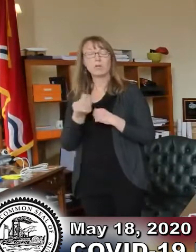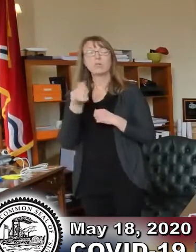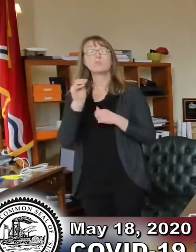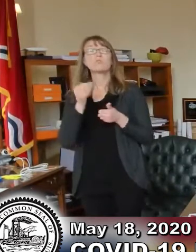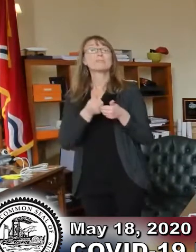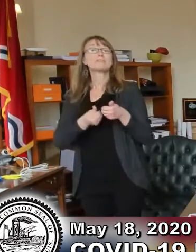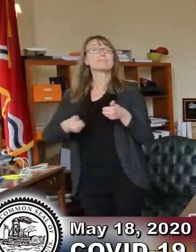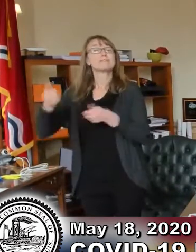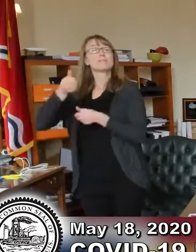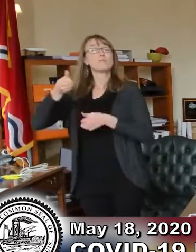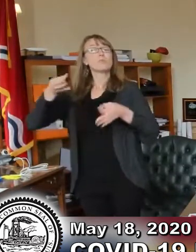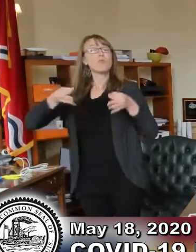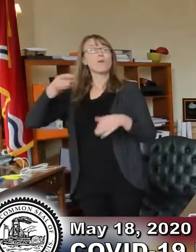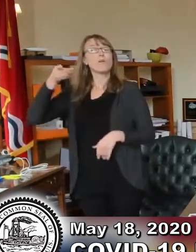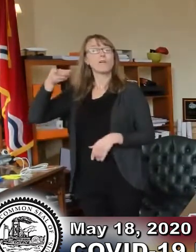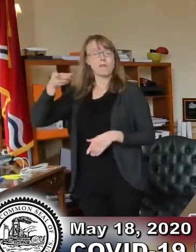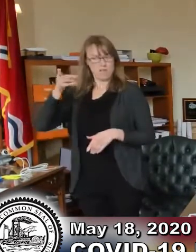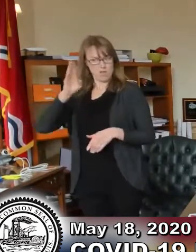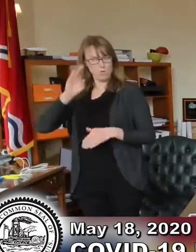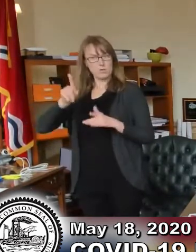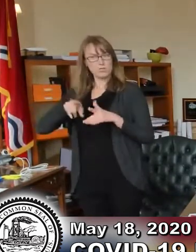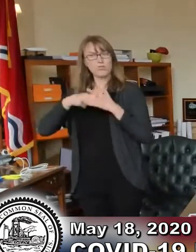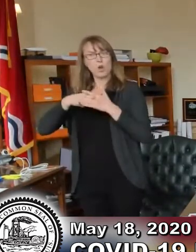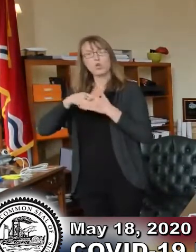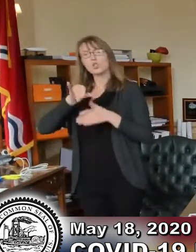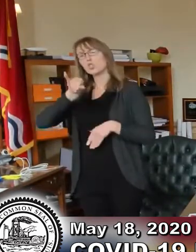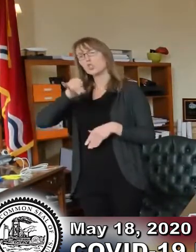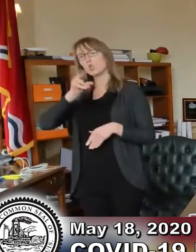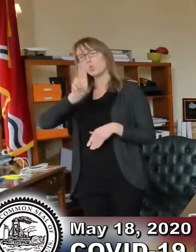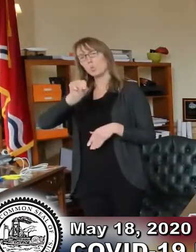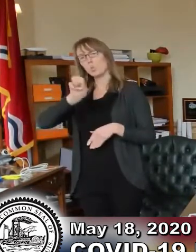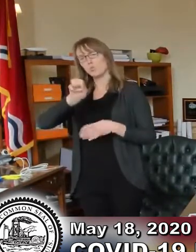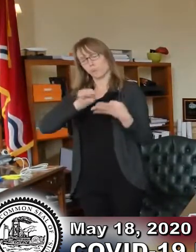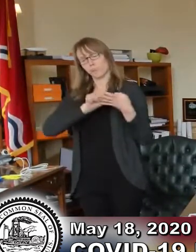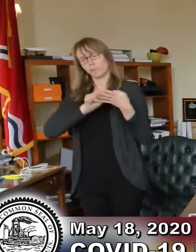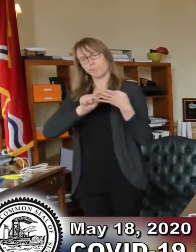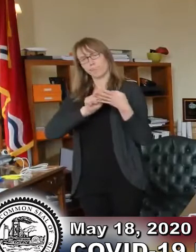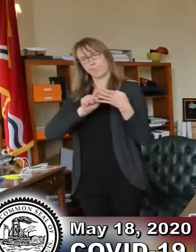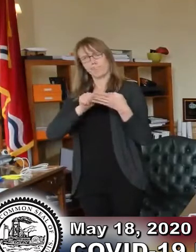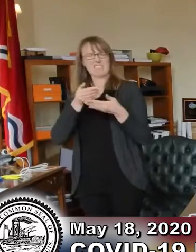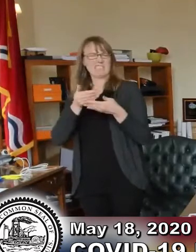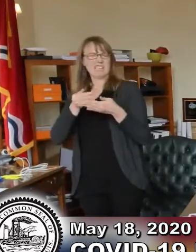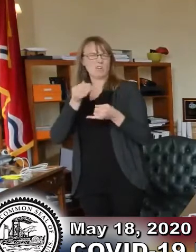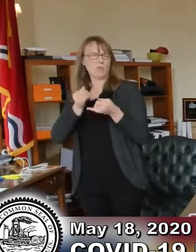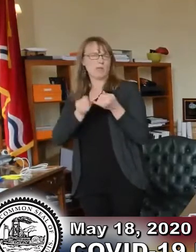will resume jury trials at the end of June. I don't know the exact date, but towards the end